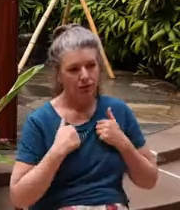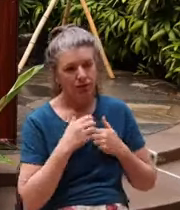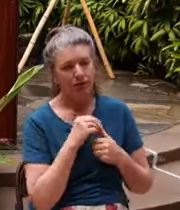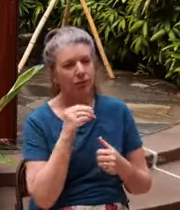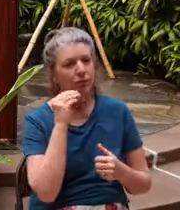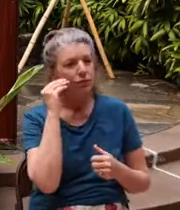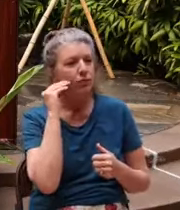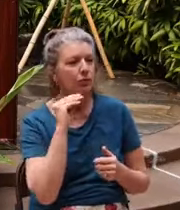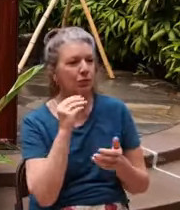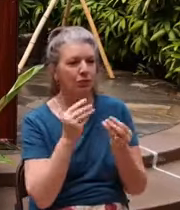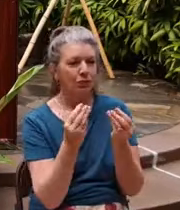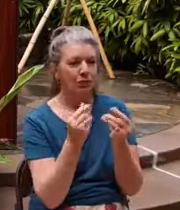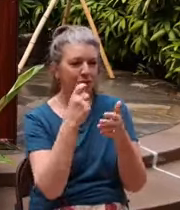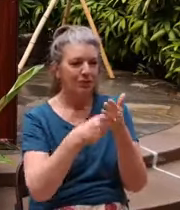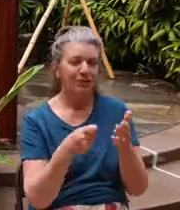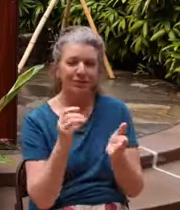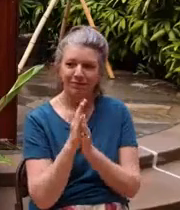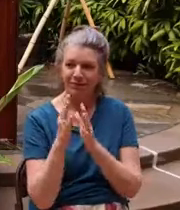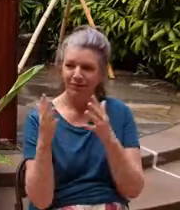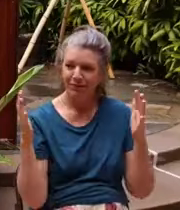tax rates.